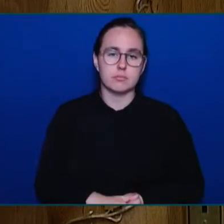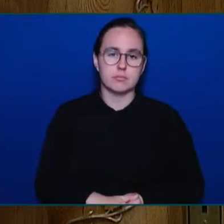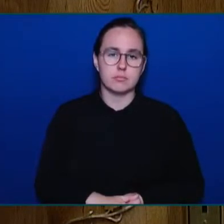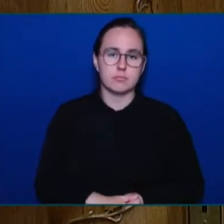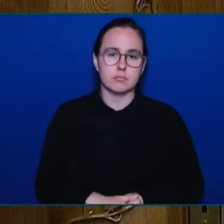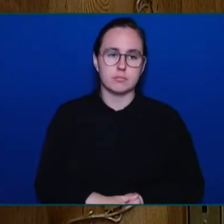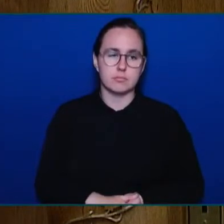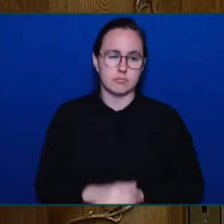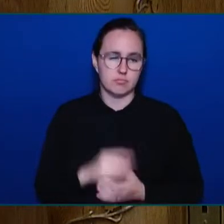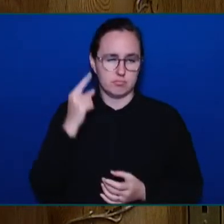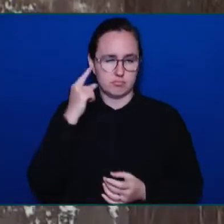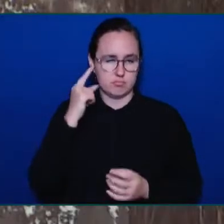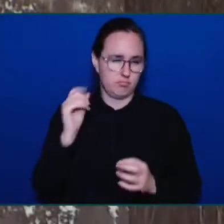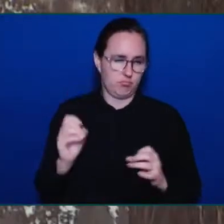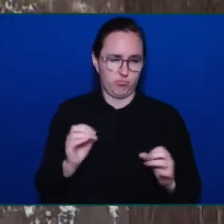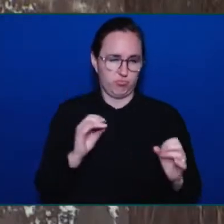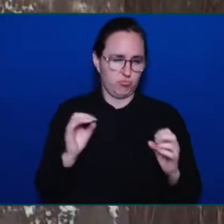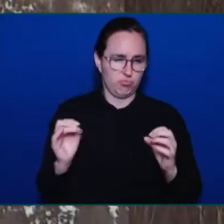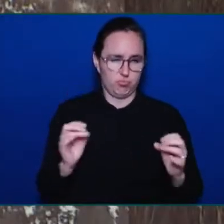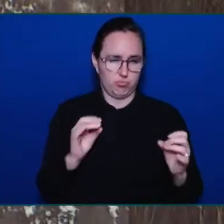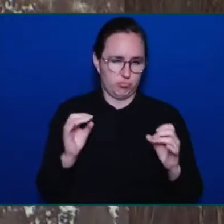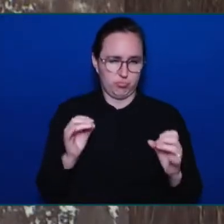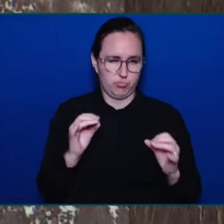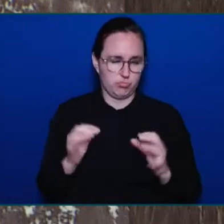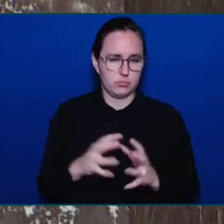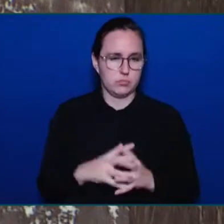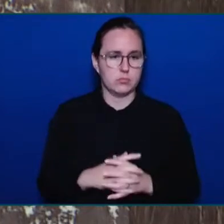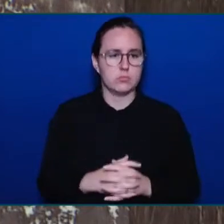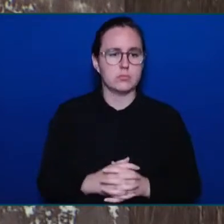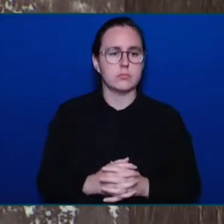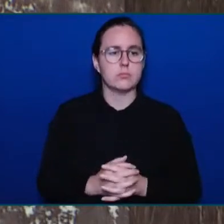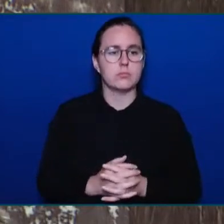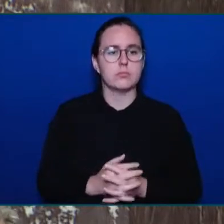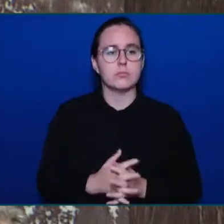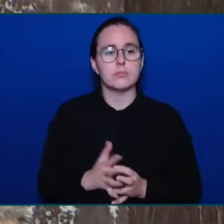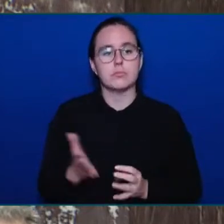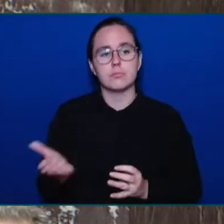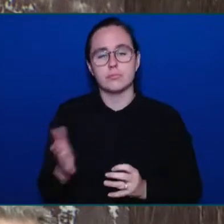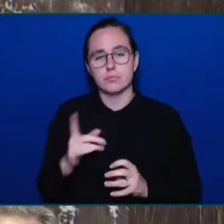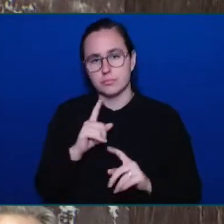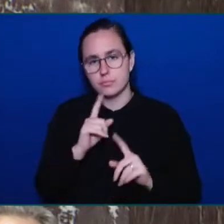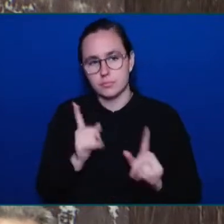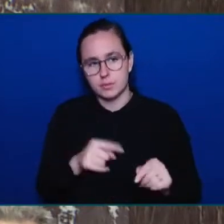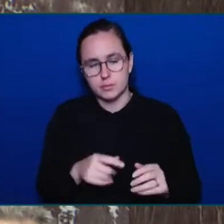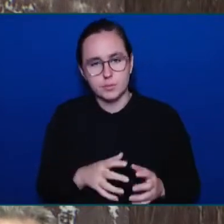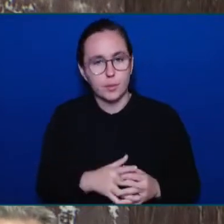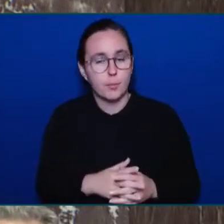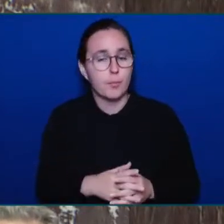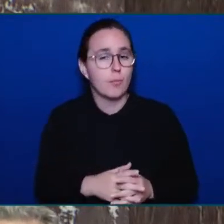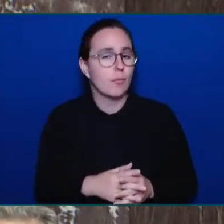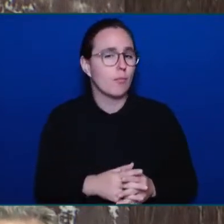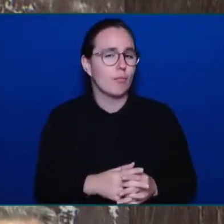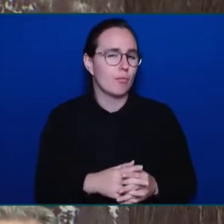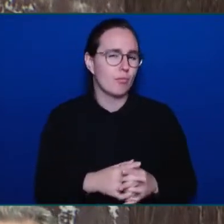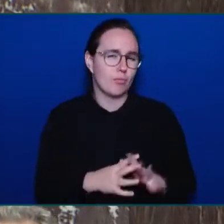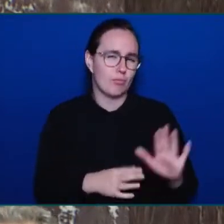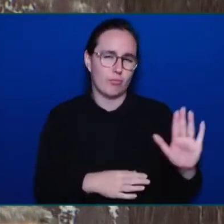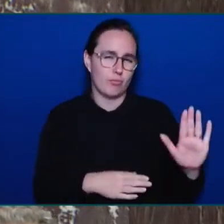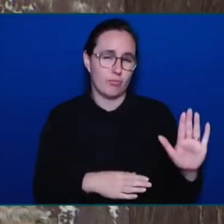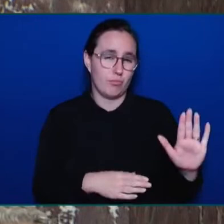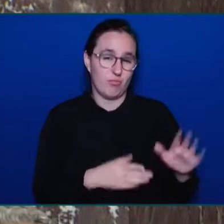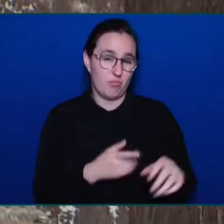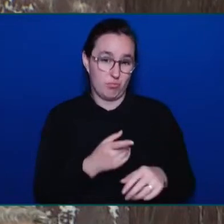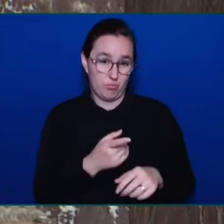Minister. Thank you, Honourable Speaker. And I'll just say that the jokes from the member are not funny. And what else wasn't funny, Honourable Speaker, was when